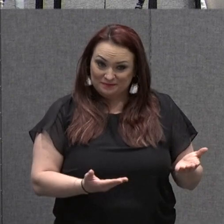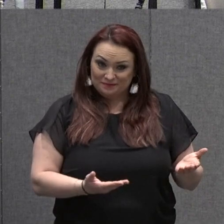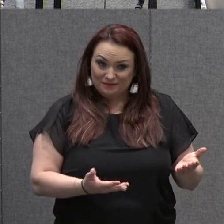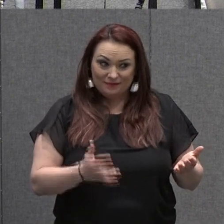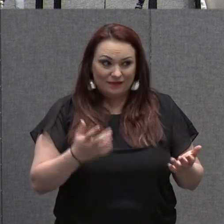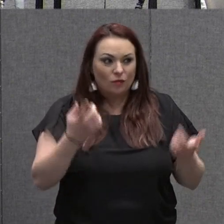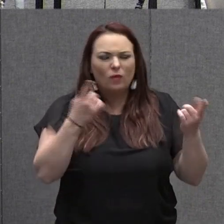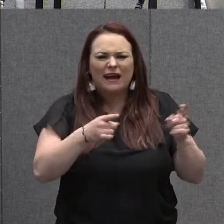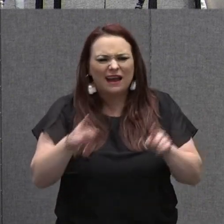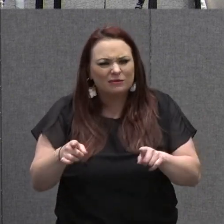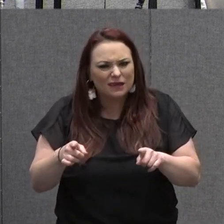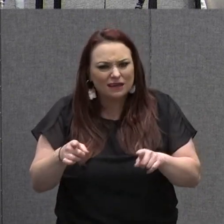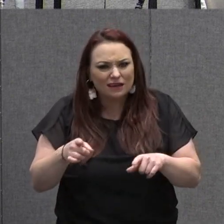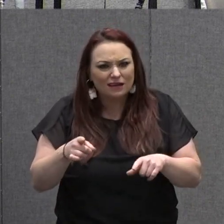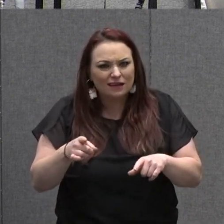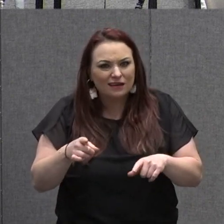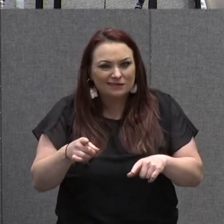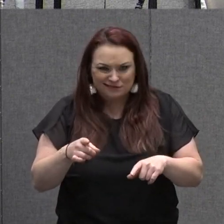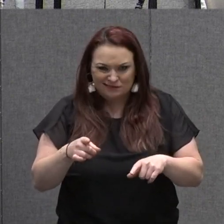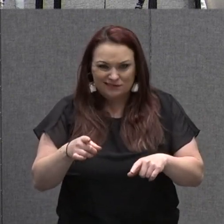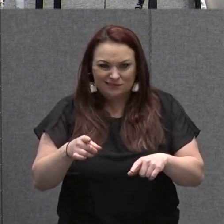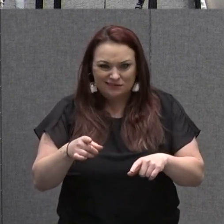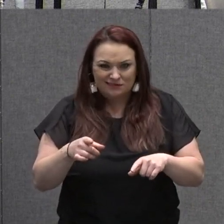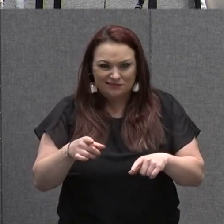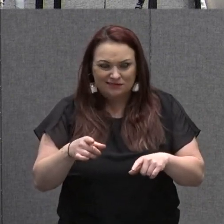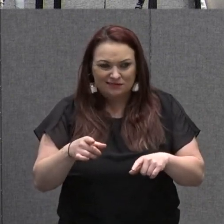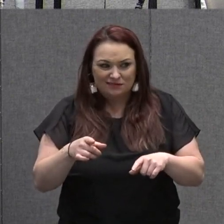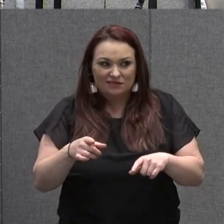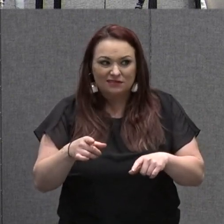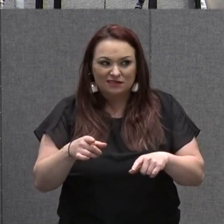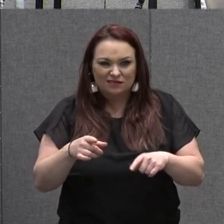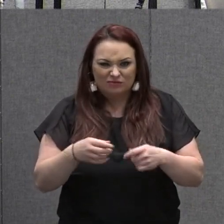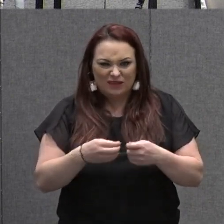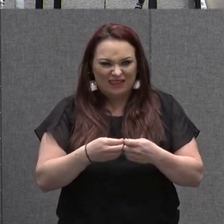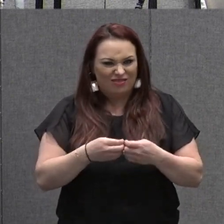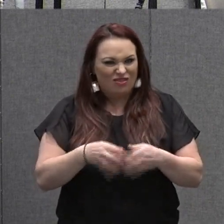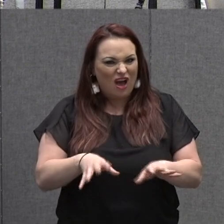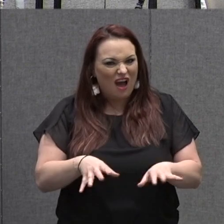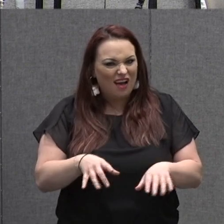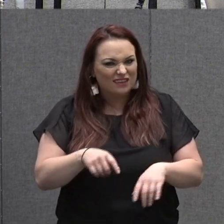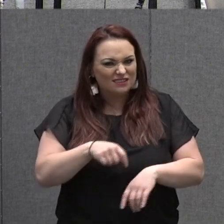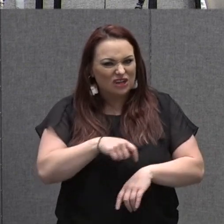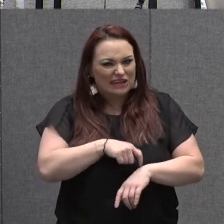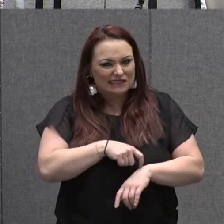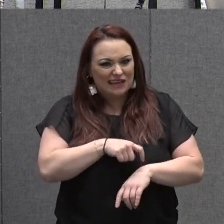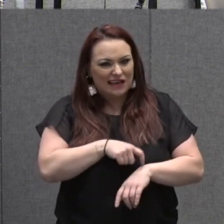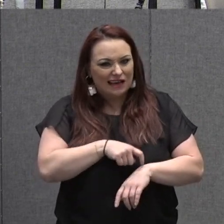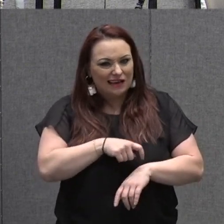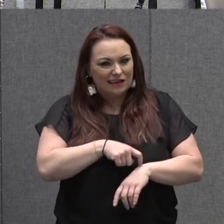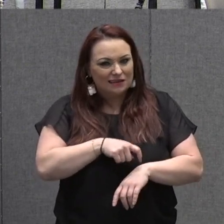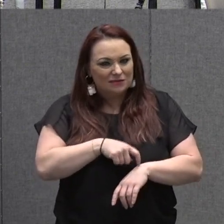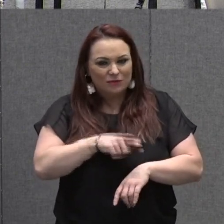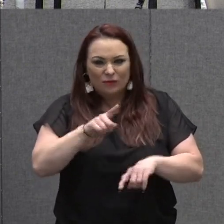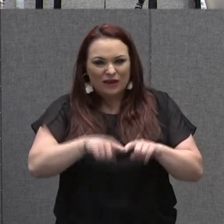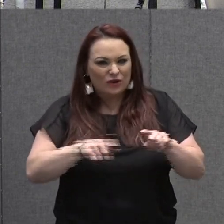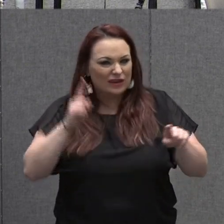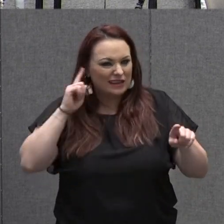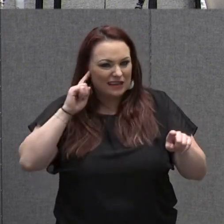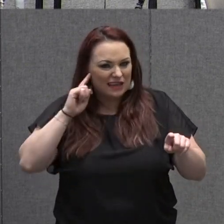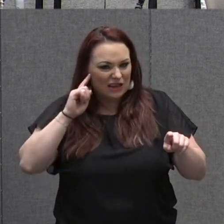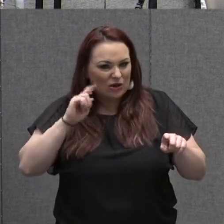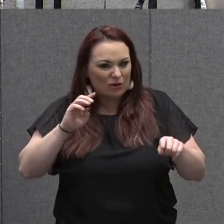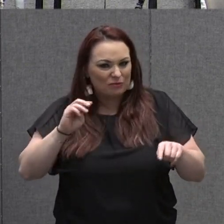Now, what happened? That's right. We lost our timeline. We couldn't hear him